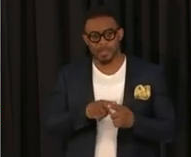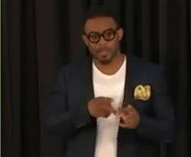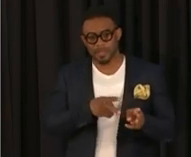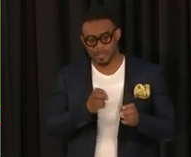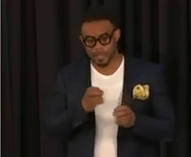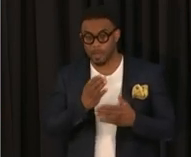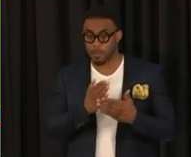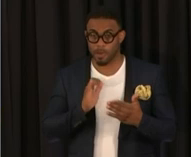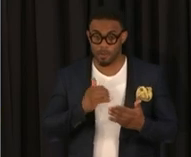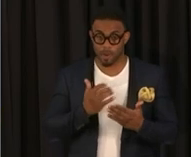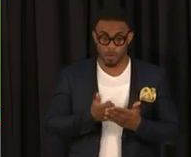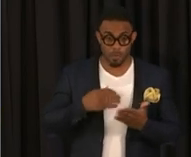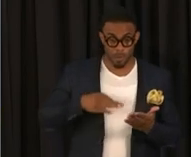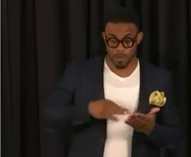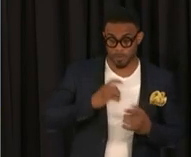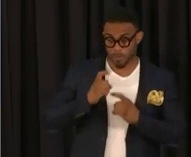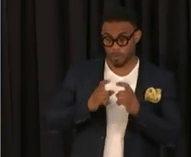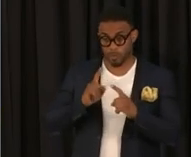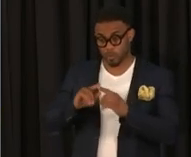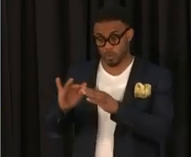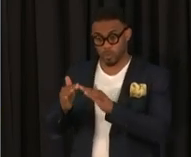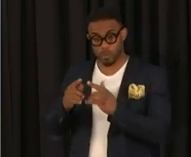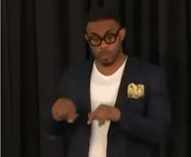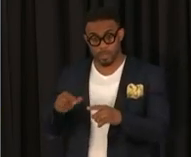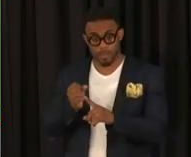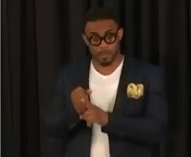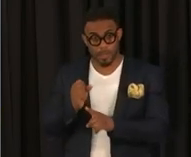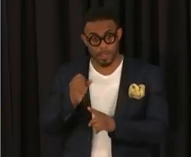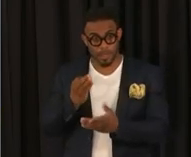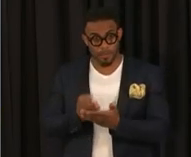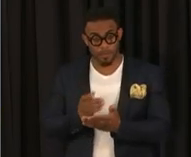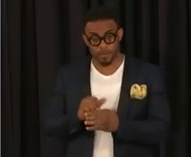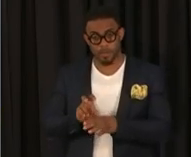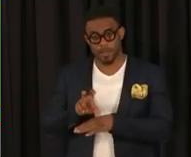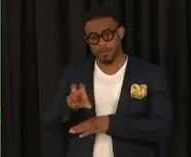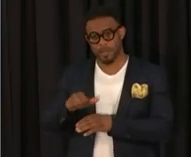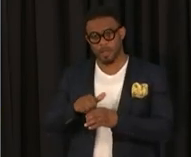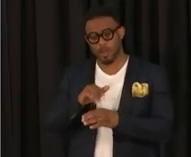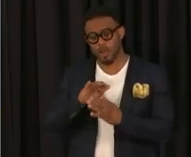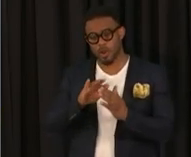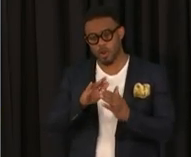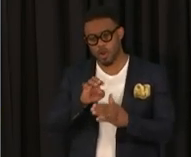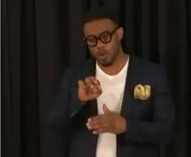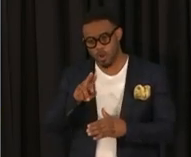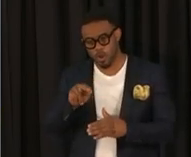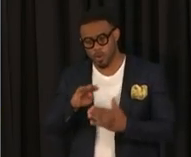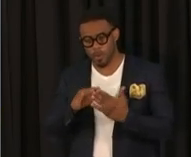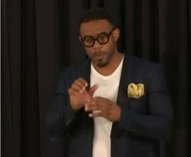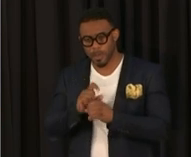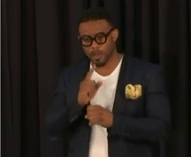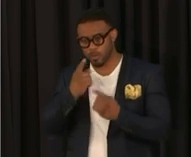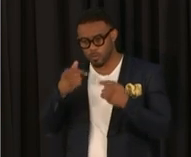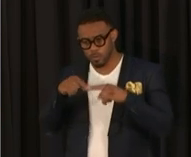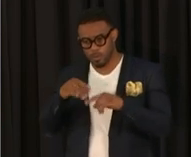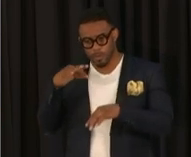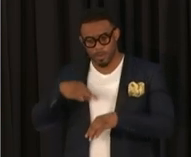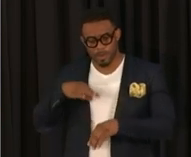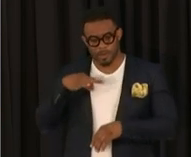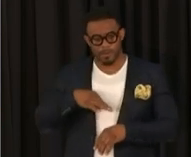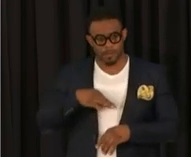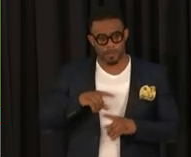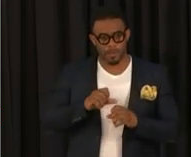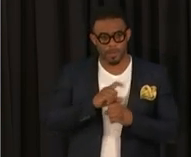but then taking part of our revenue and contributing to a community impact fund to invest in urban communities to make sure there's a dual